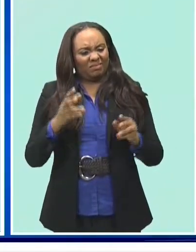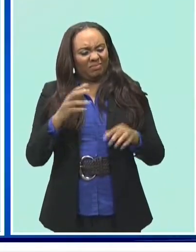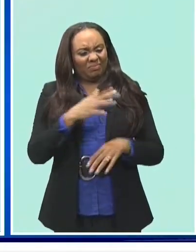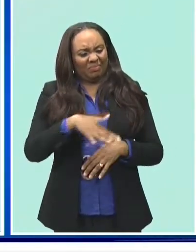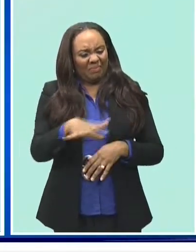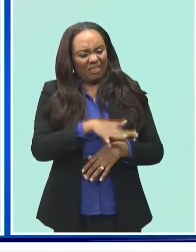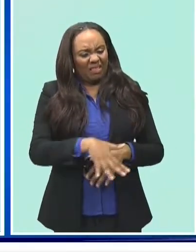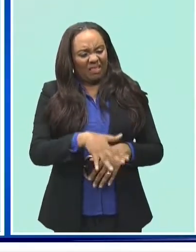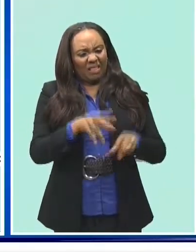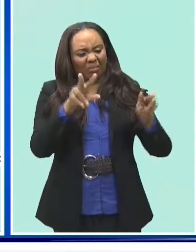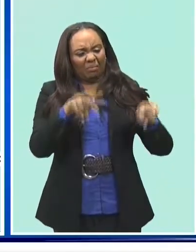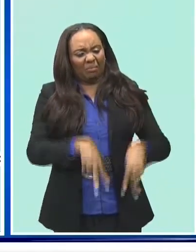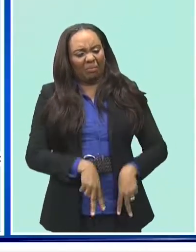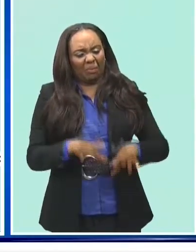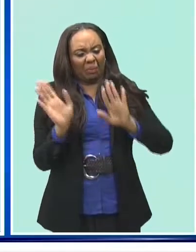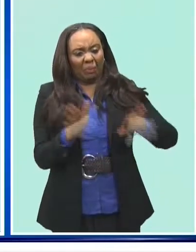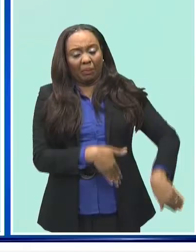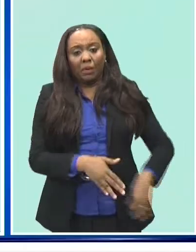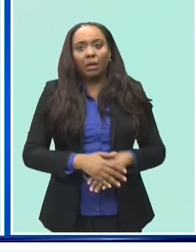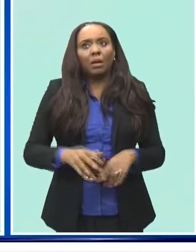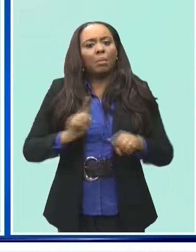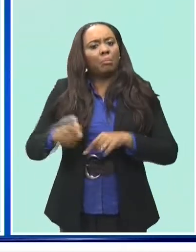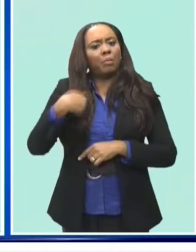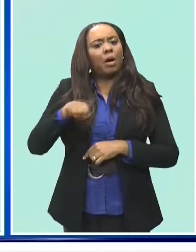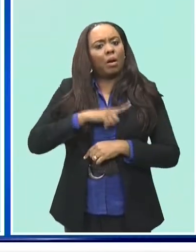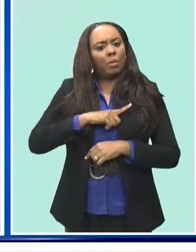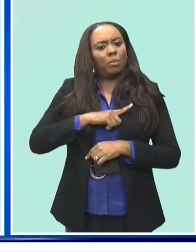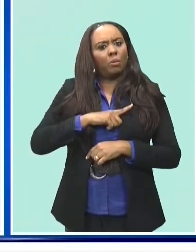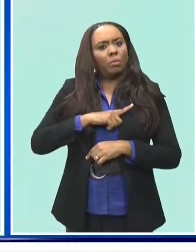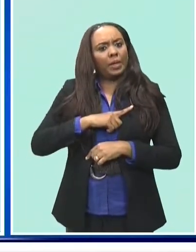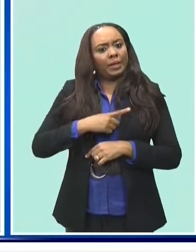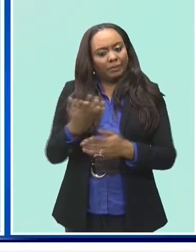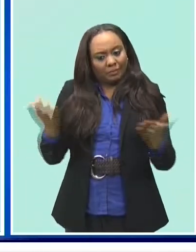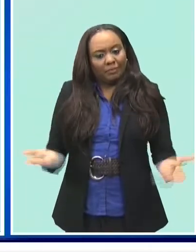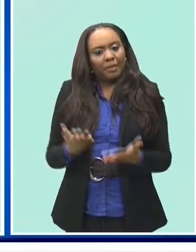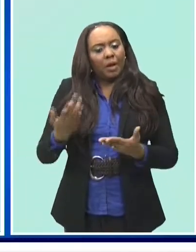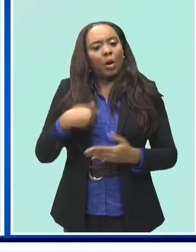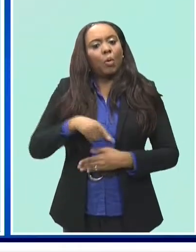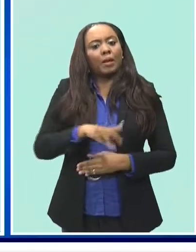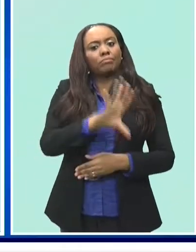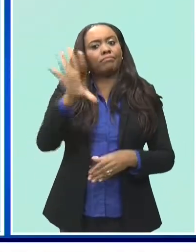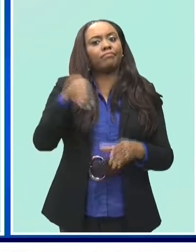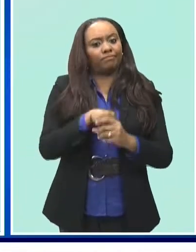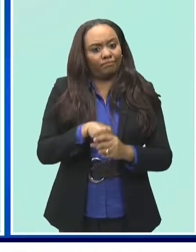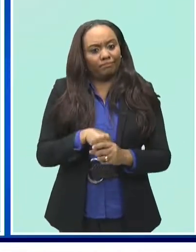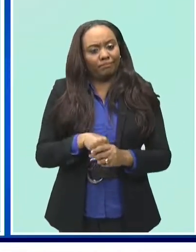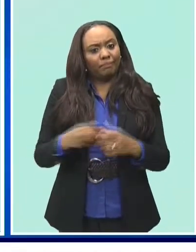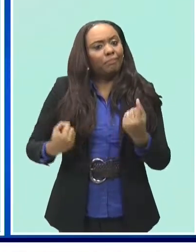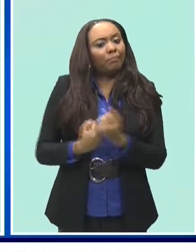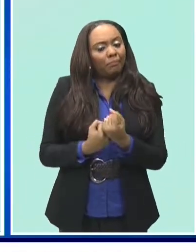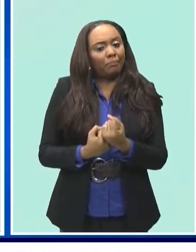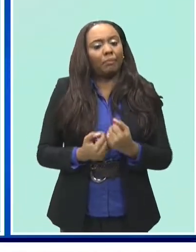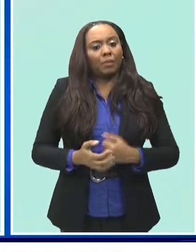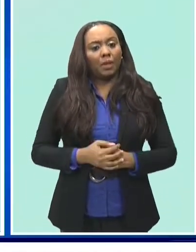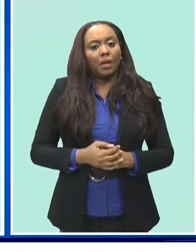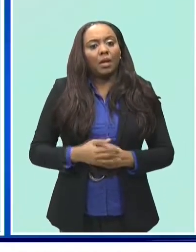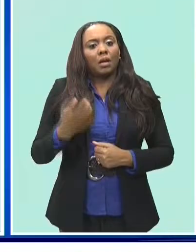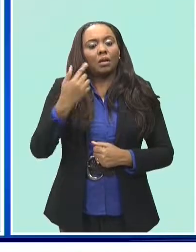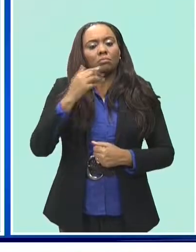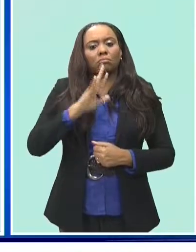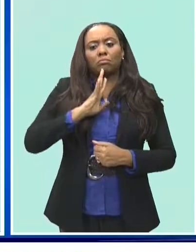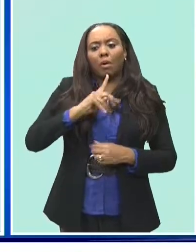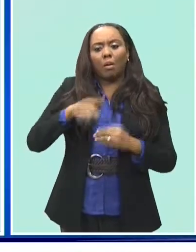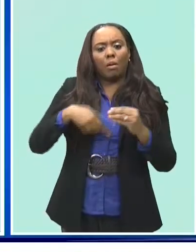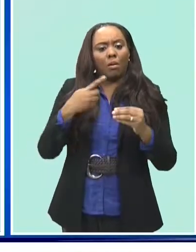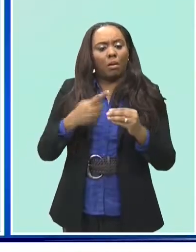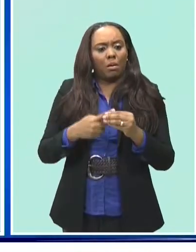are not dispensable and have a voice to be heard and a contribution to make. She referred specifically to the